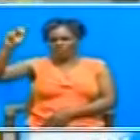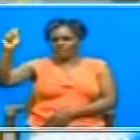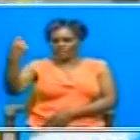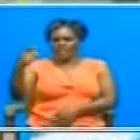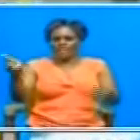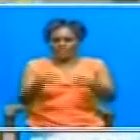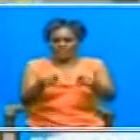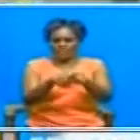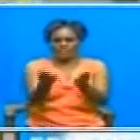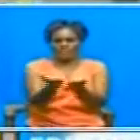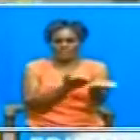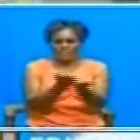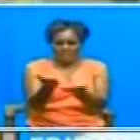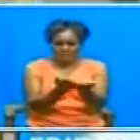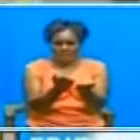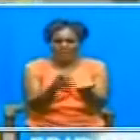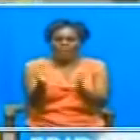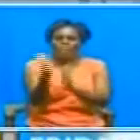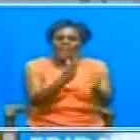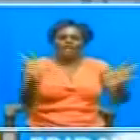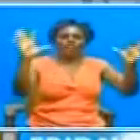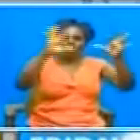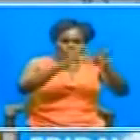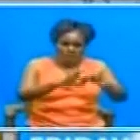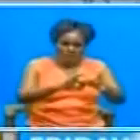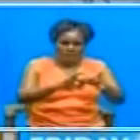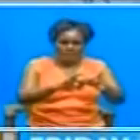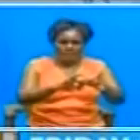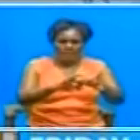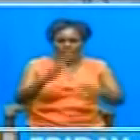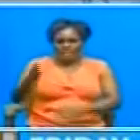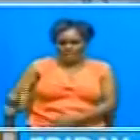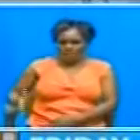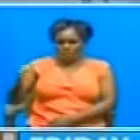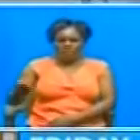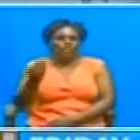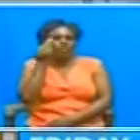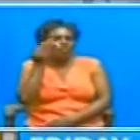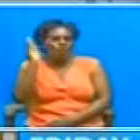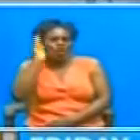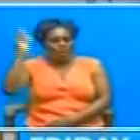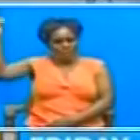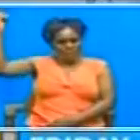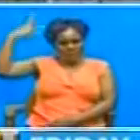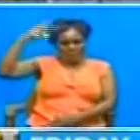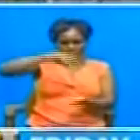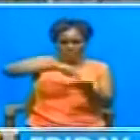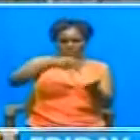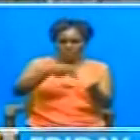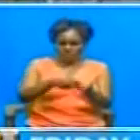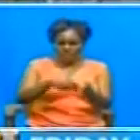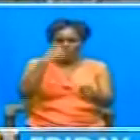are still being served by a generator, but plans to connect them to the grid are ongoing. The Nanyuki-Isiolo-Meru electrification project is